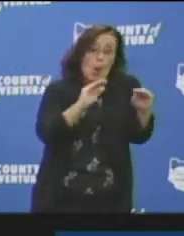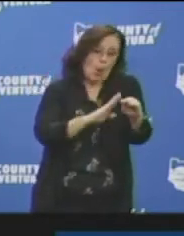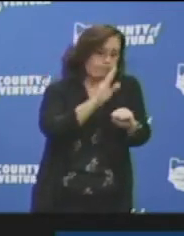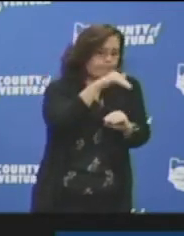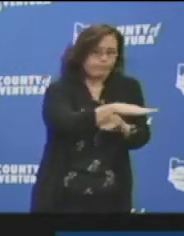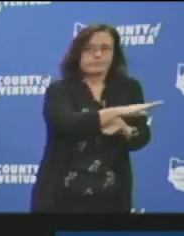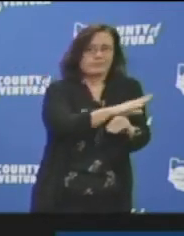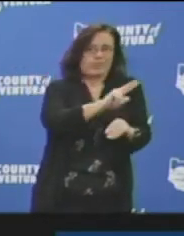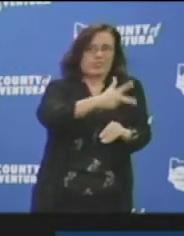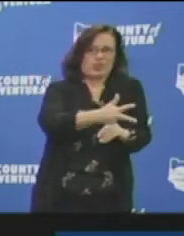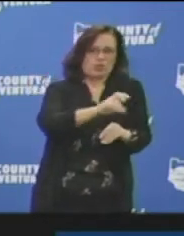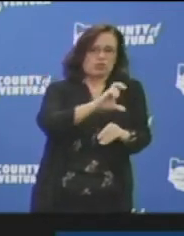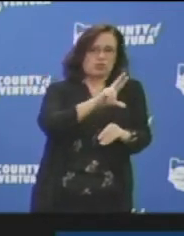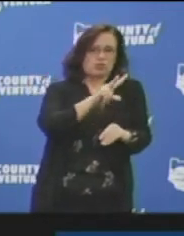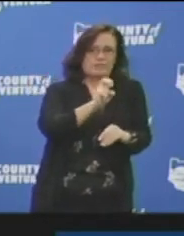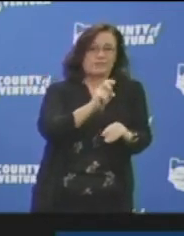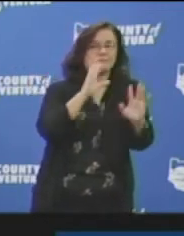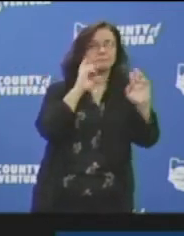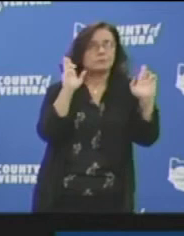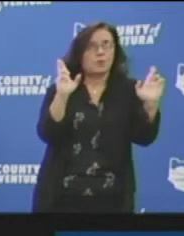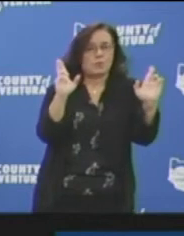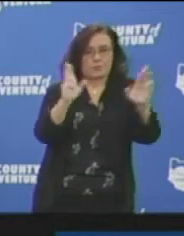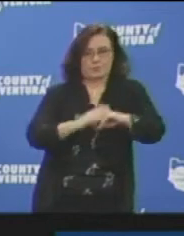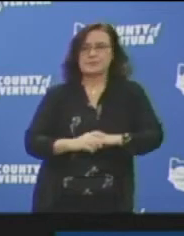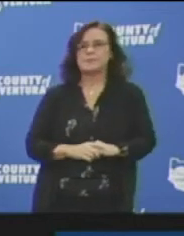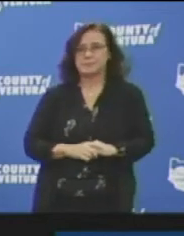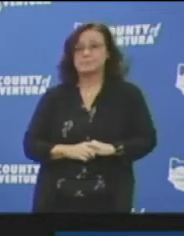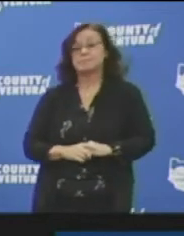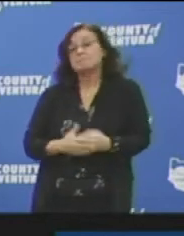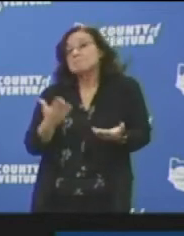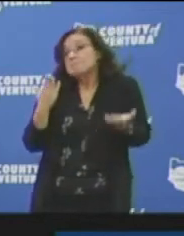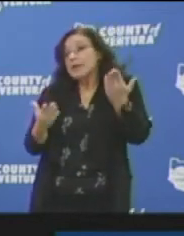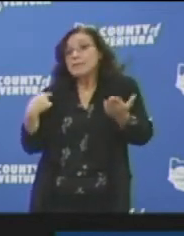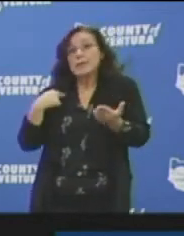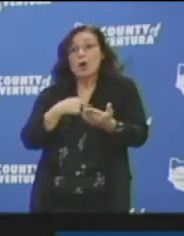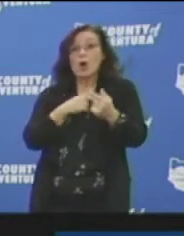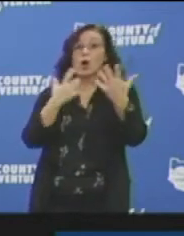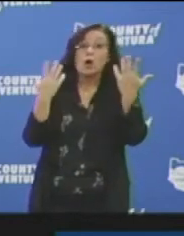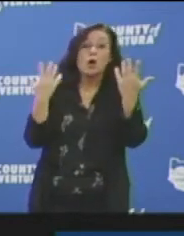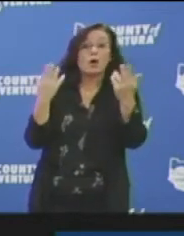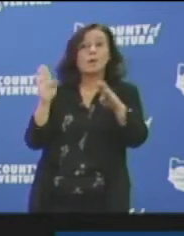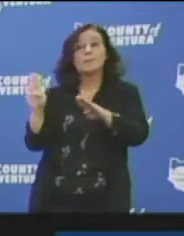We'll see. Our behavior alone could do away with that third and final curve.